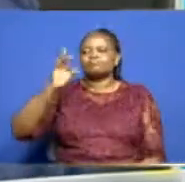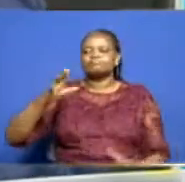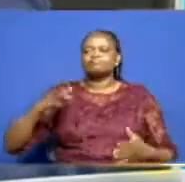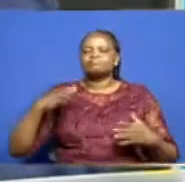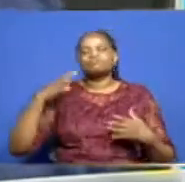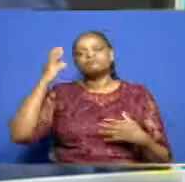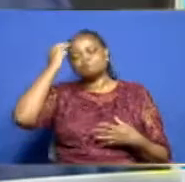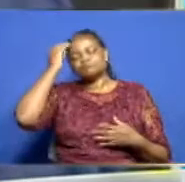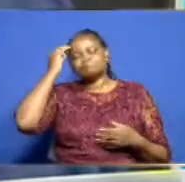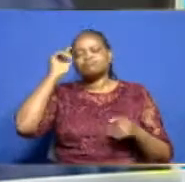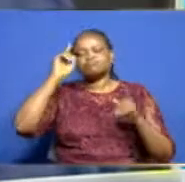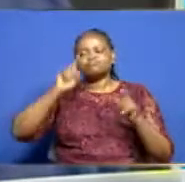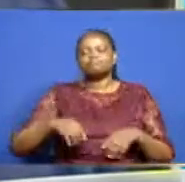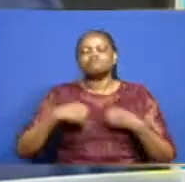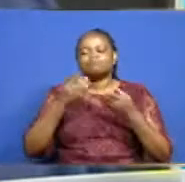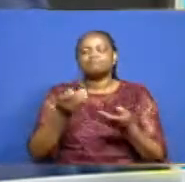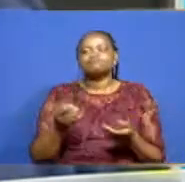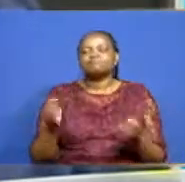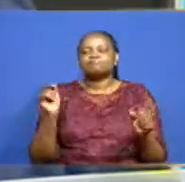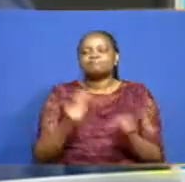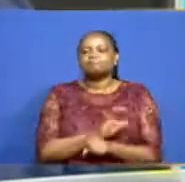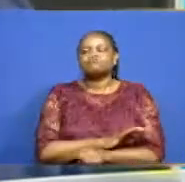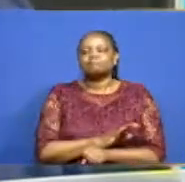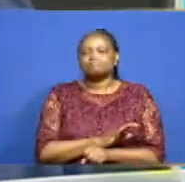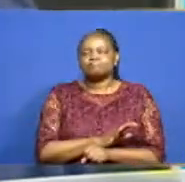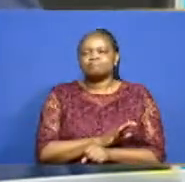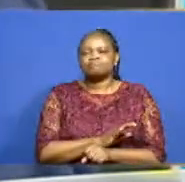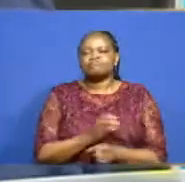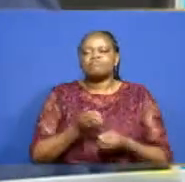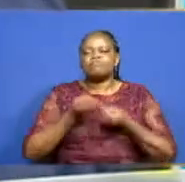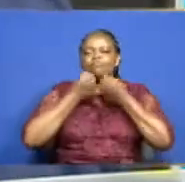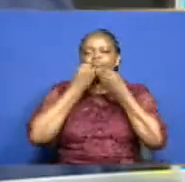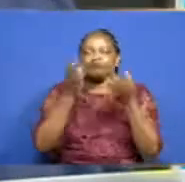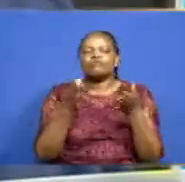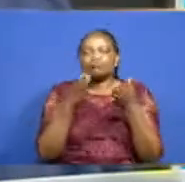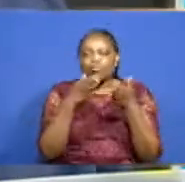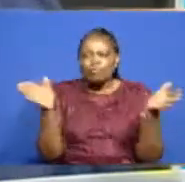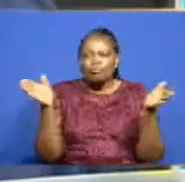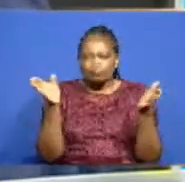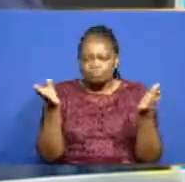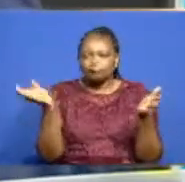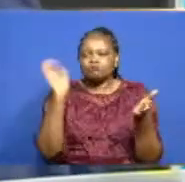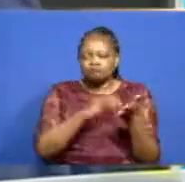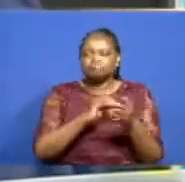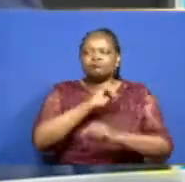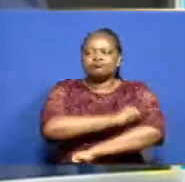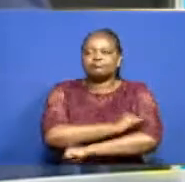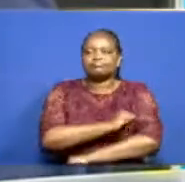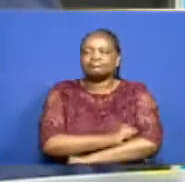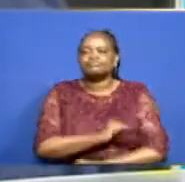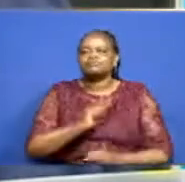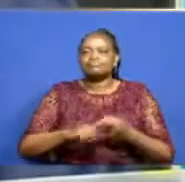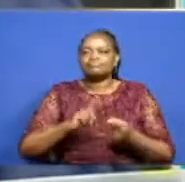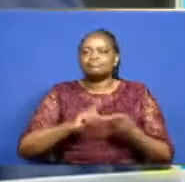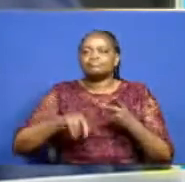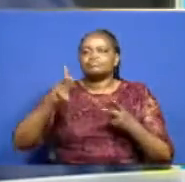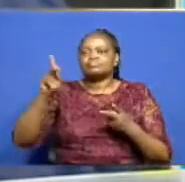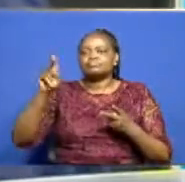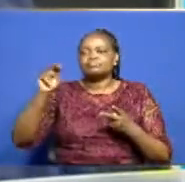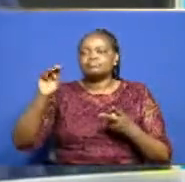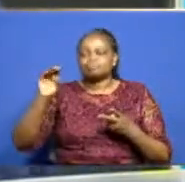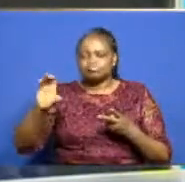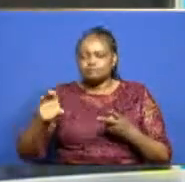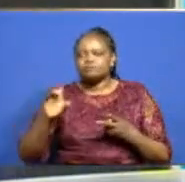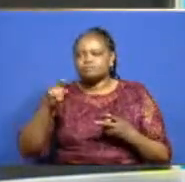to issue a comprehensive circular on the reopening of schools. Also, the Kenya National Examination Council is expected